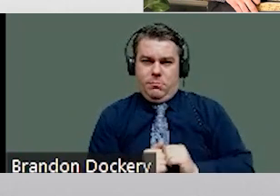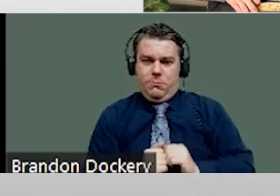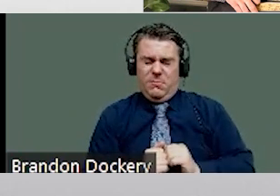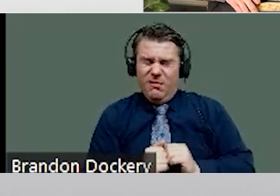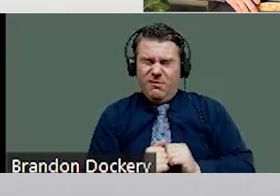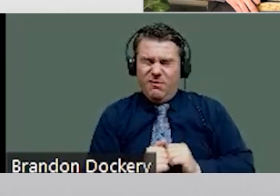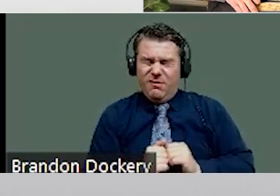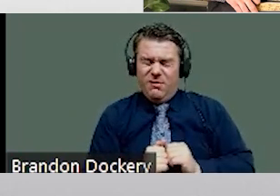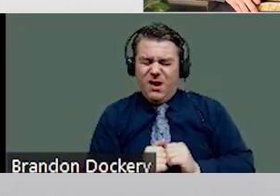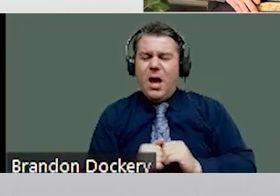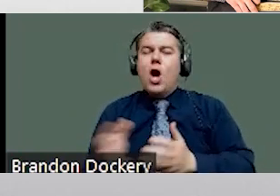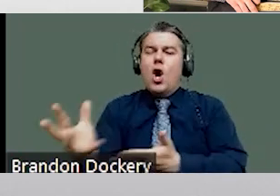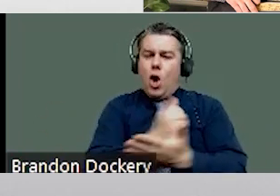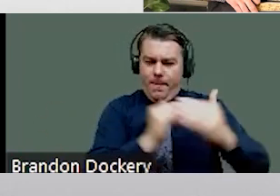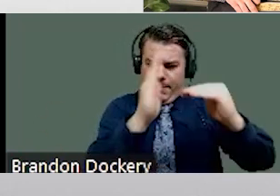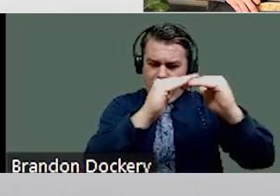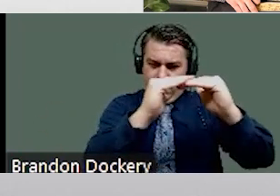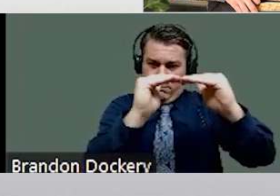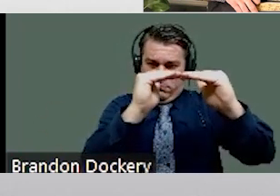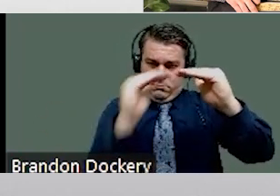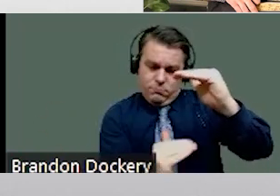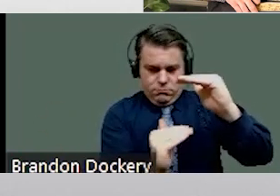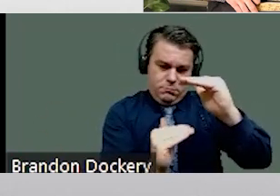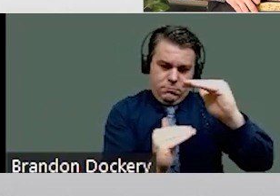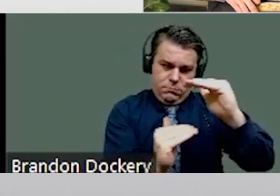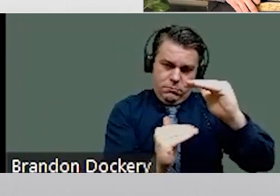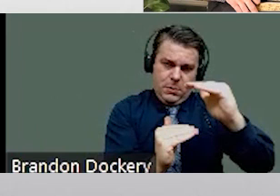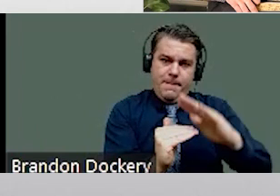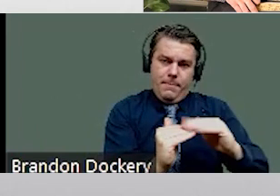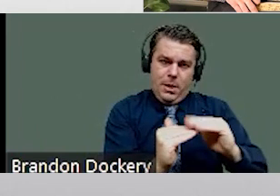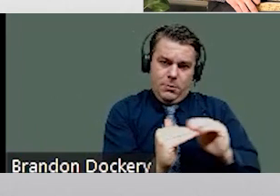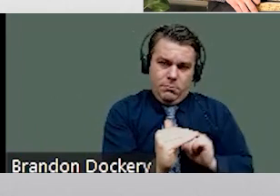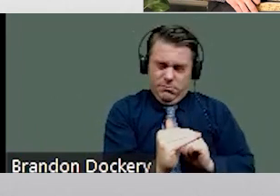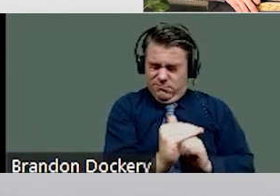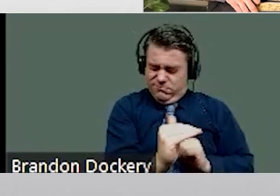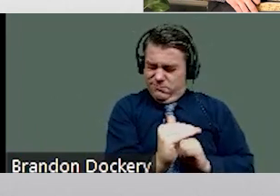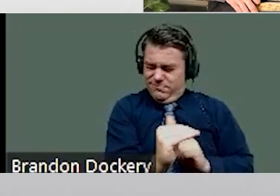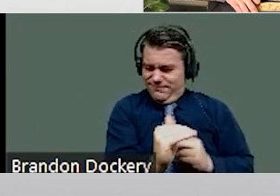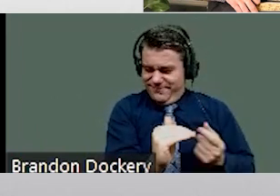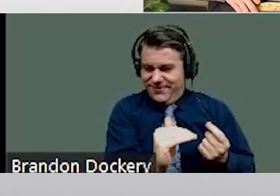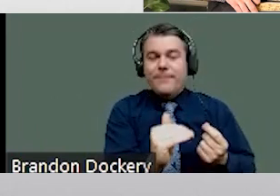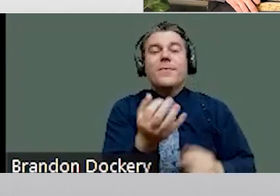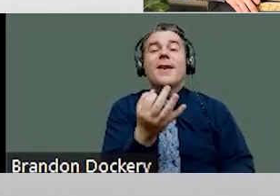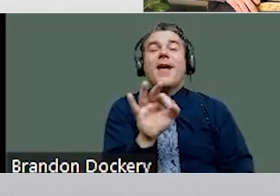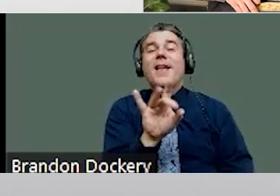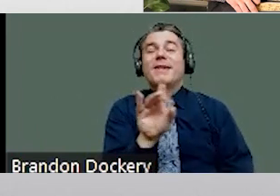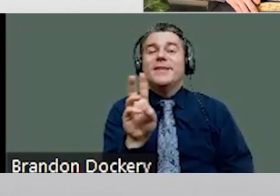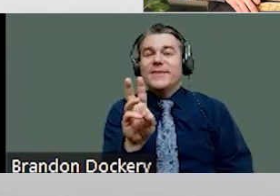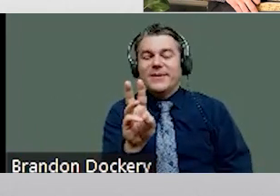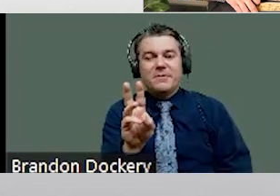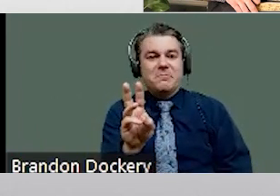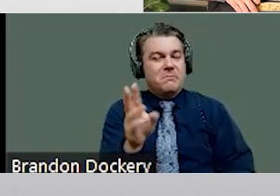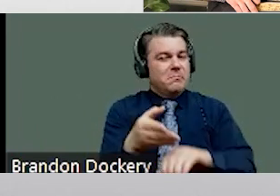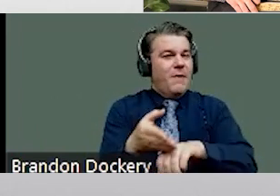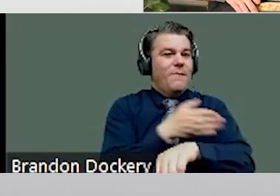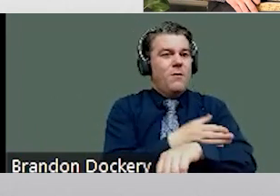absurd. The minimum subminimum wage. And what they do, prior to 1986, there was